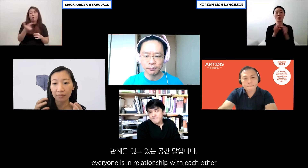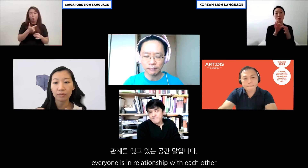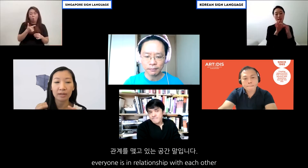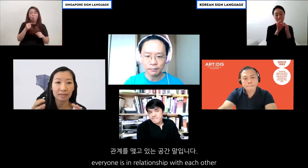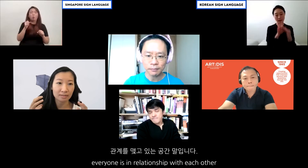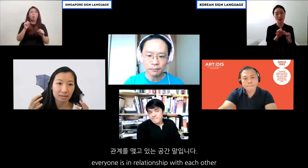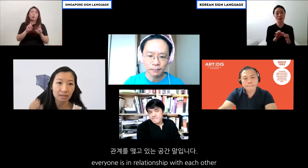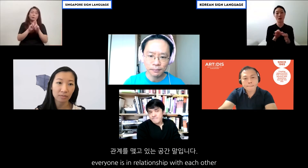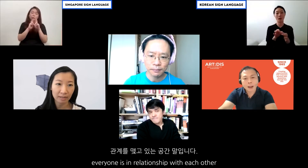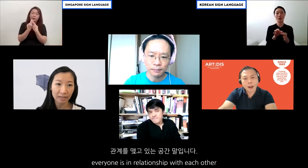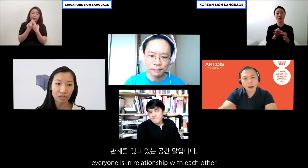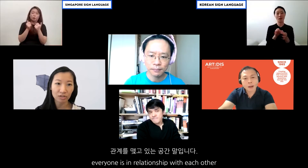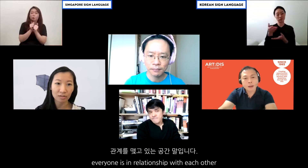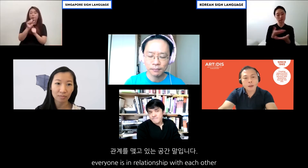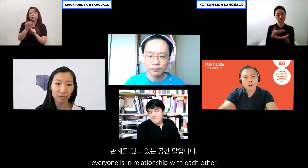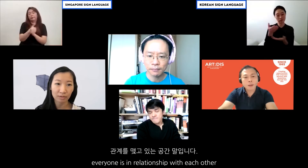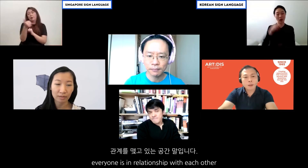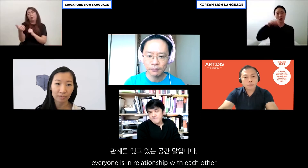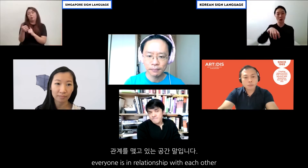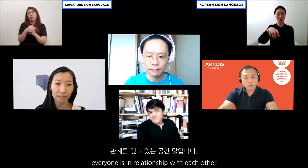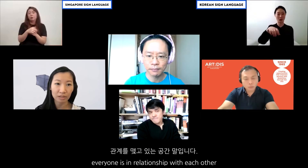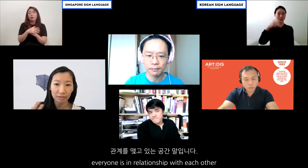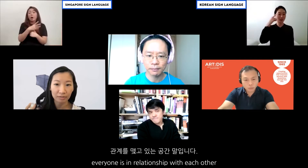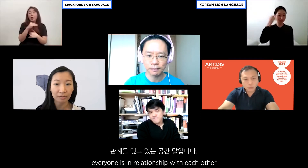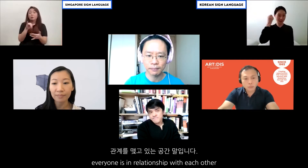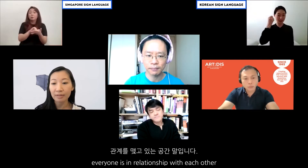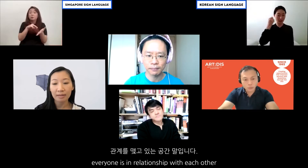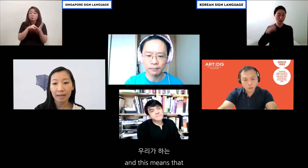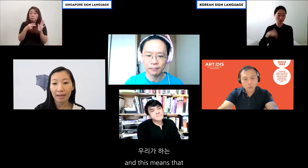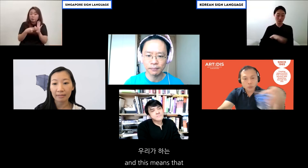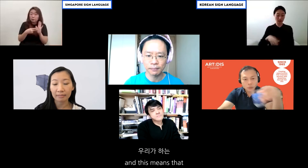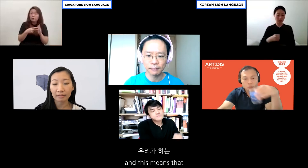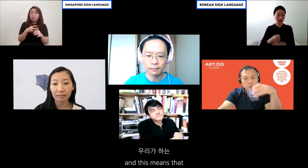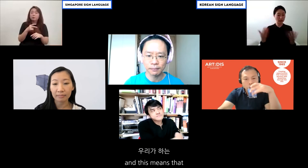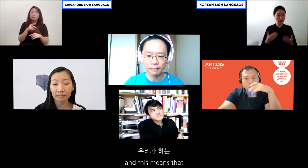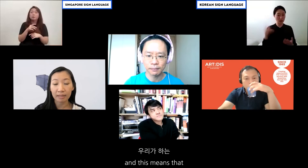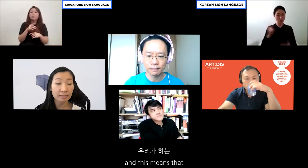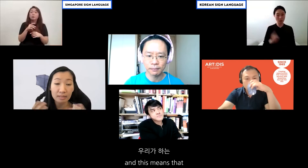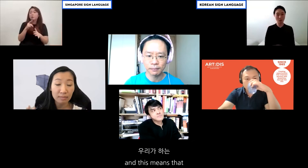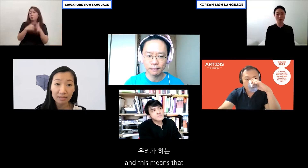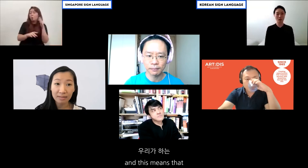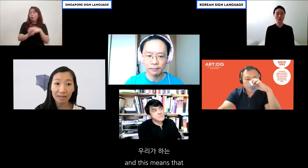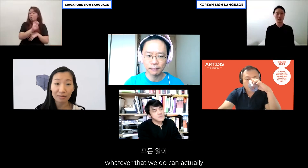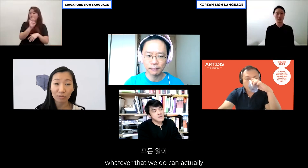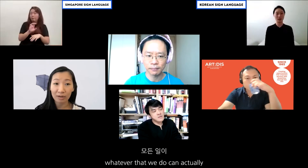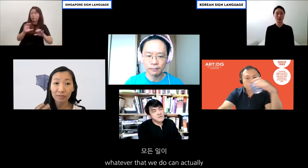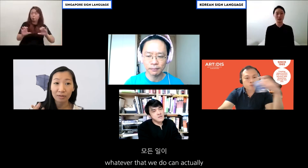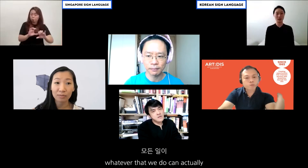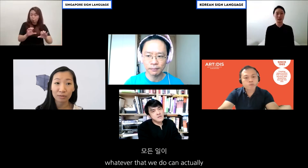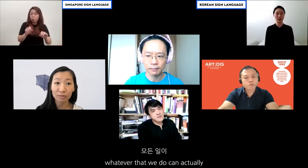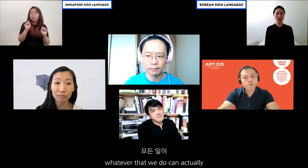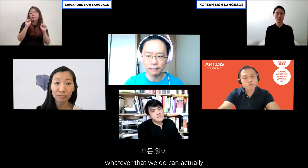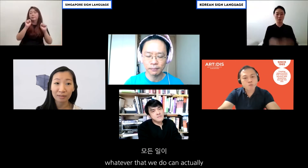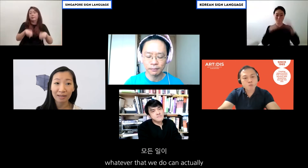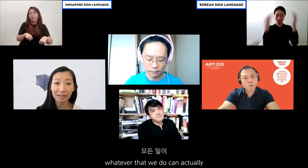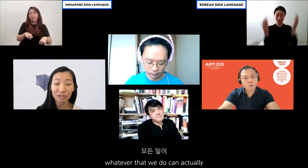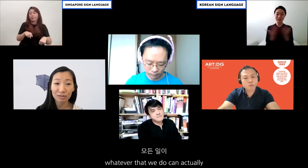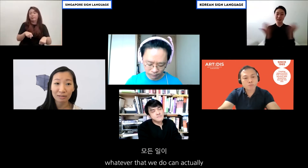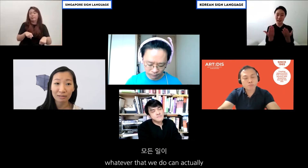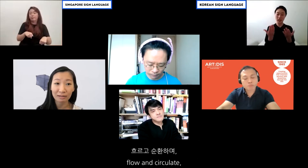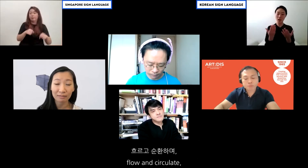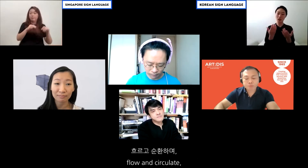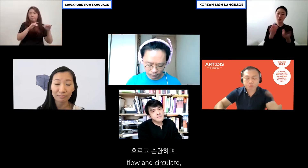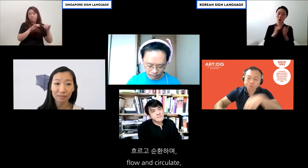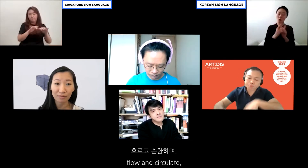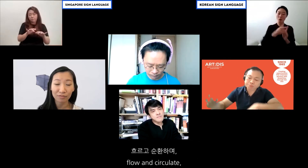where everyone is in relationship with each other. And this means that whatever that we do can